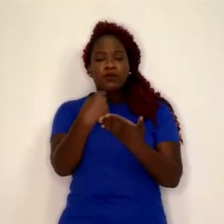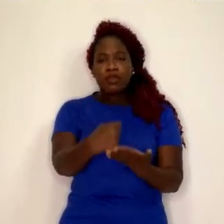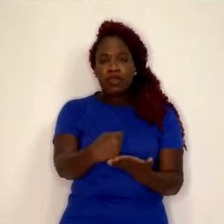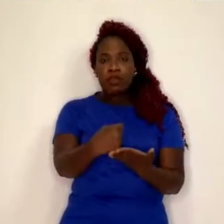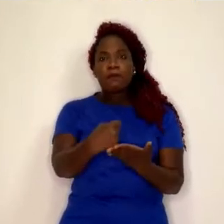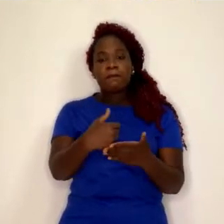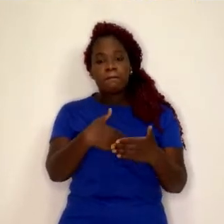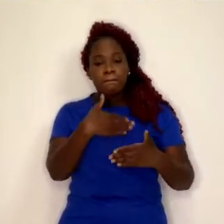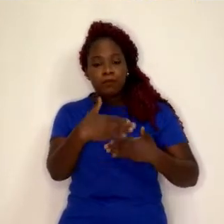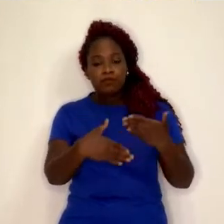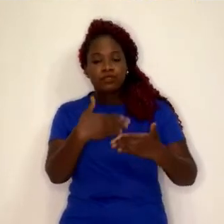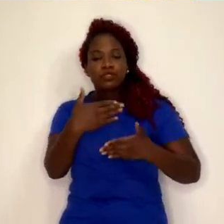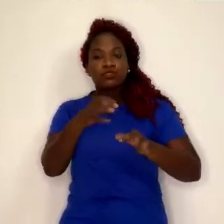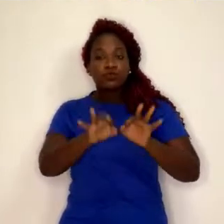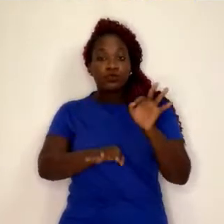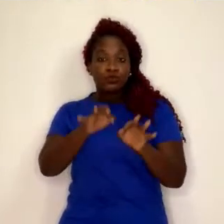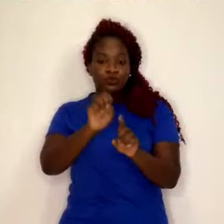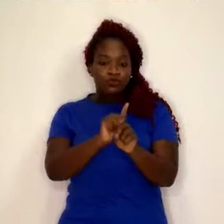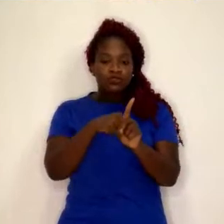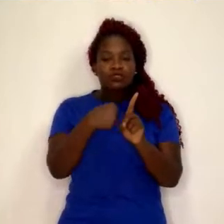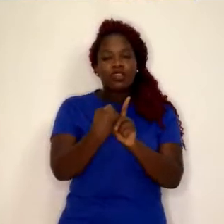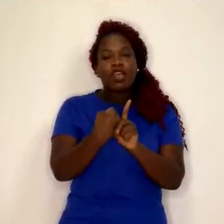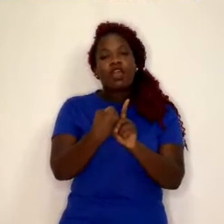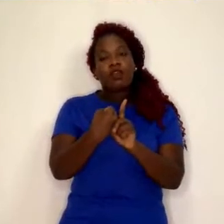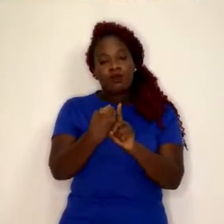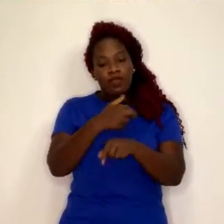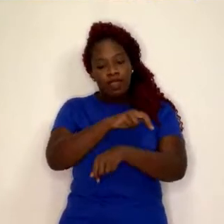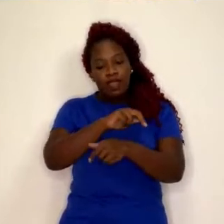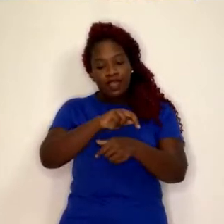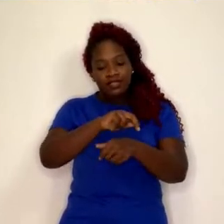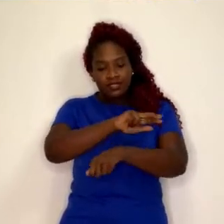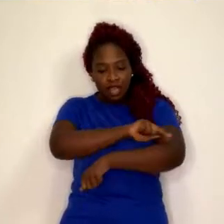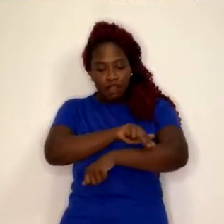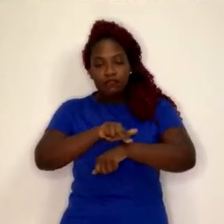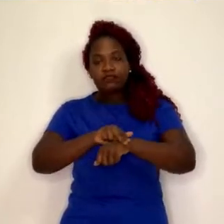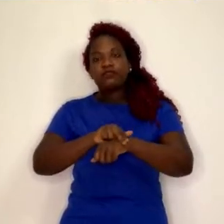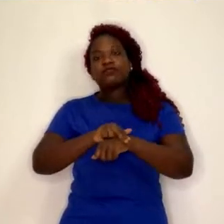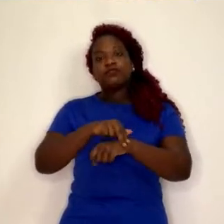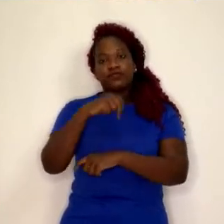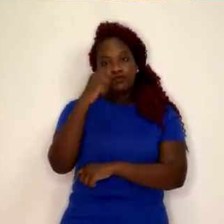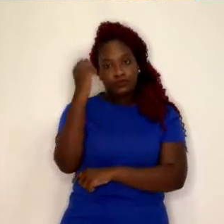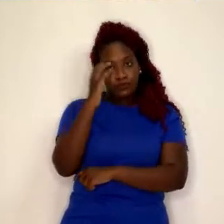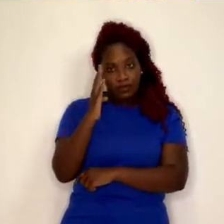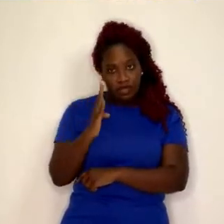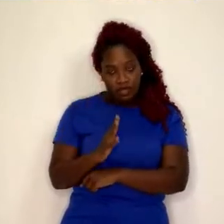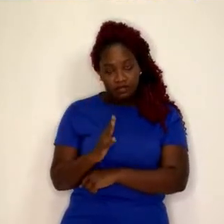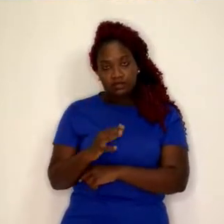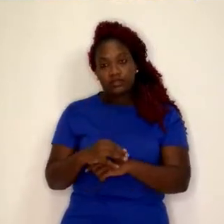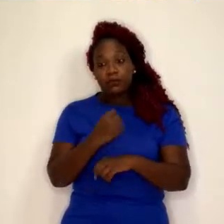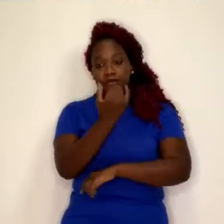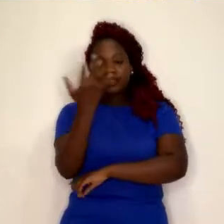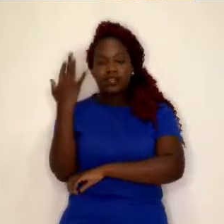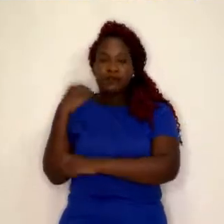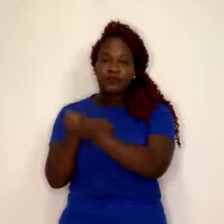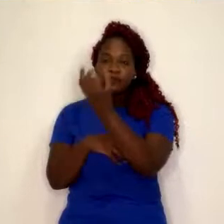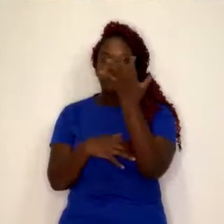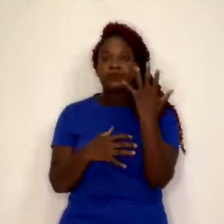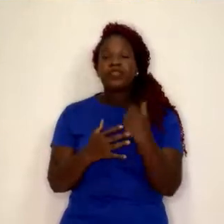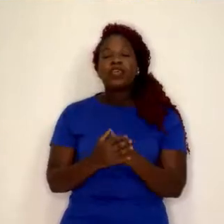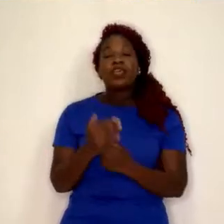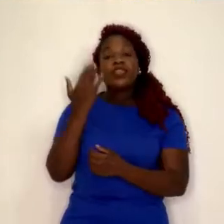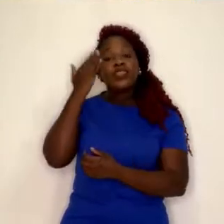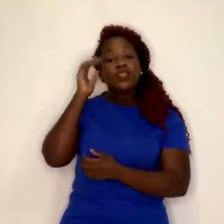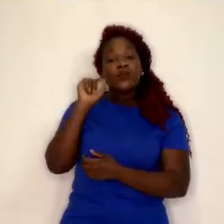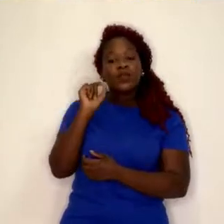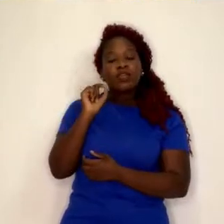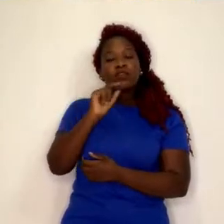to sustain a project of social environmental justice in the country. My understanding is that at the